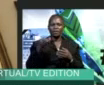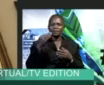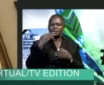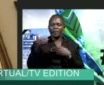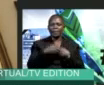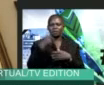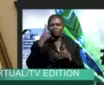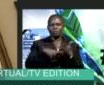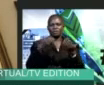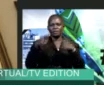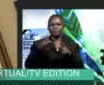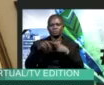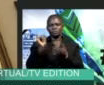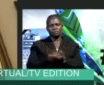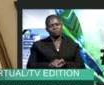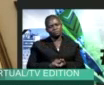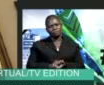on what has happened to that.